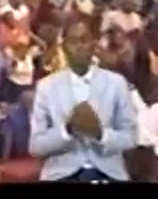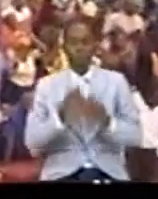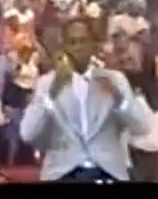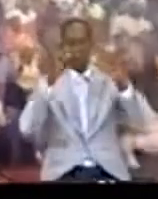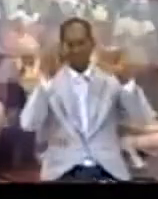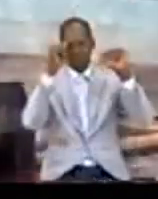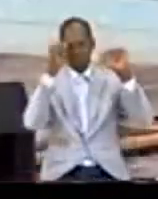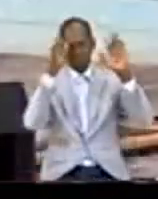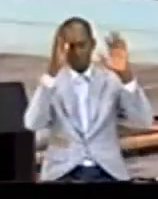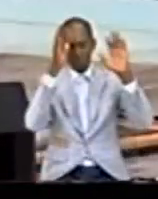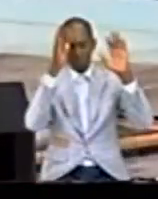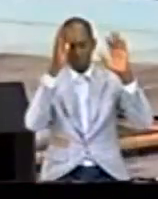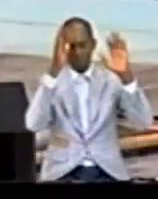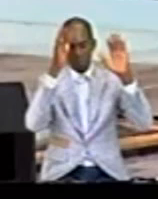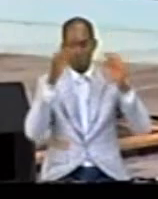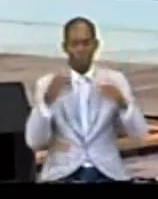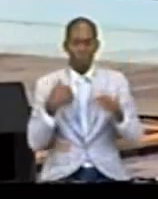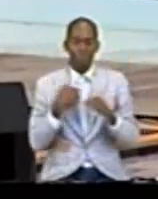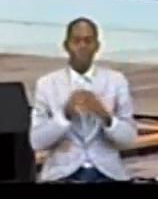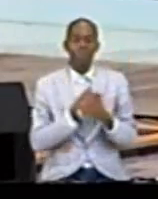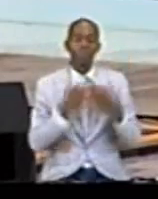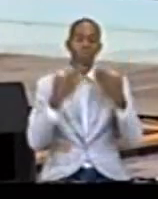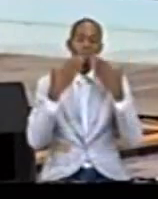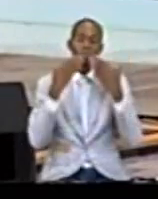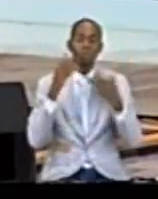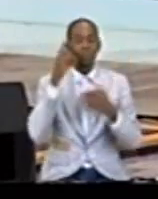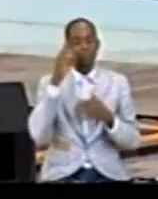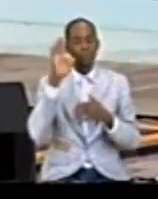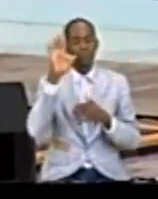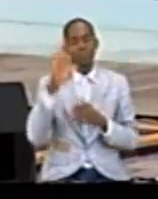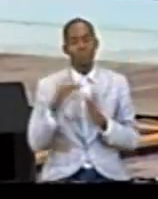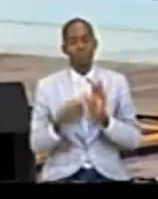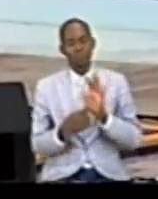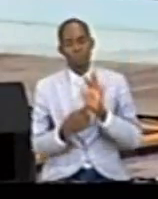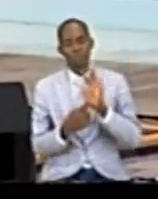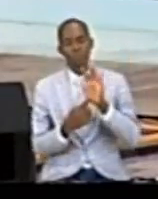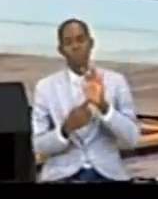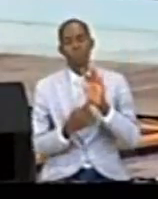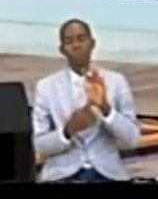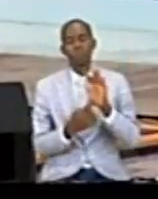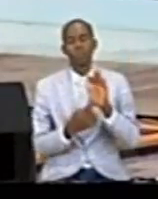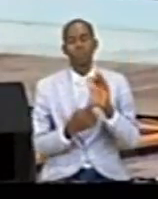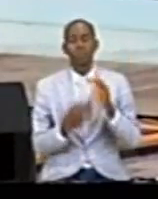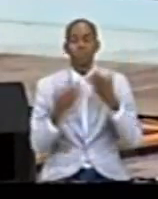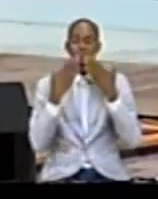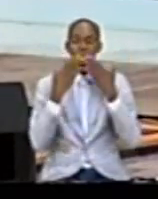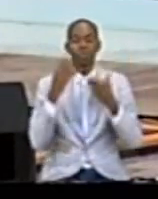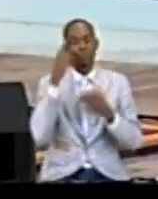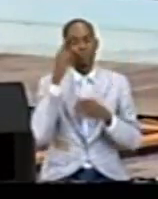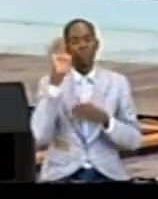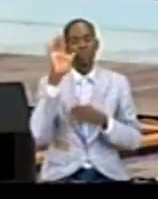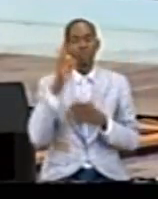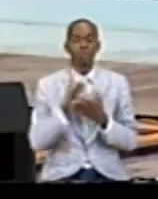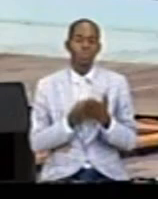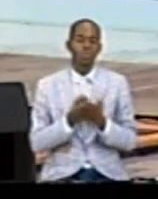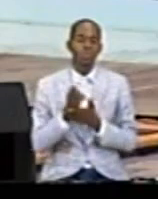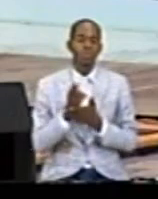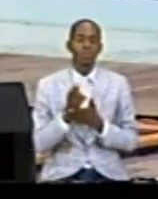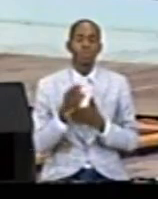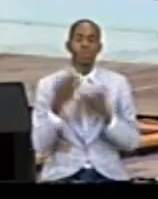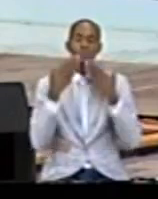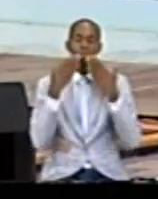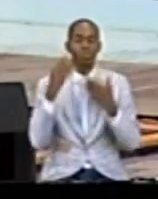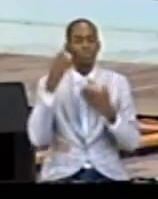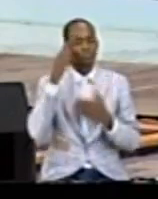Father, we thank you for your revelation. We thank you for the truth. We thank you for